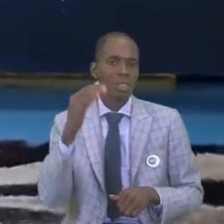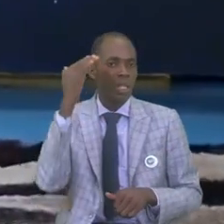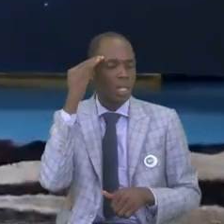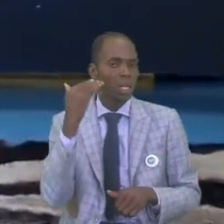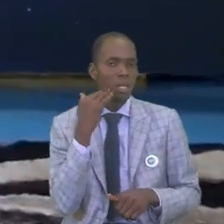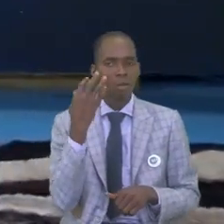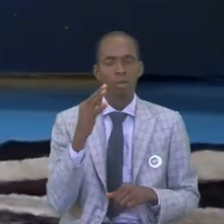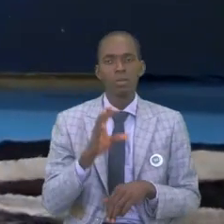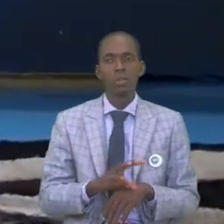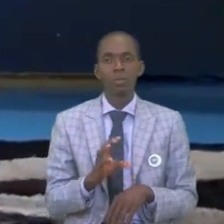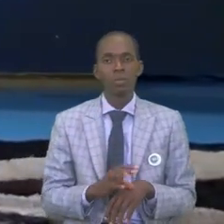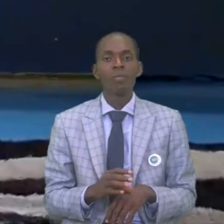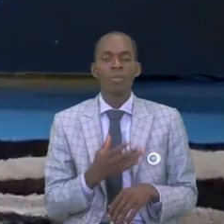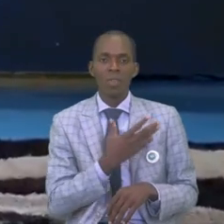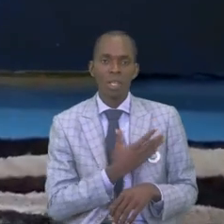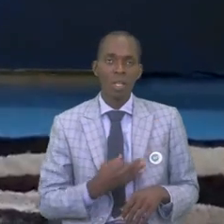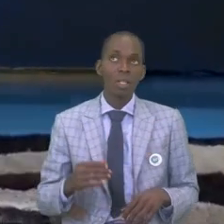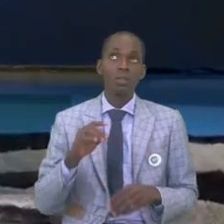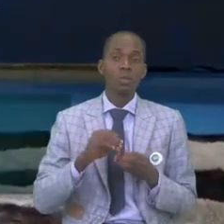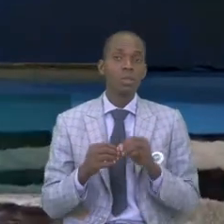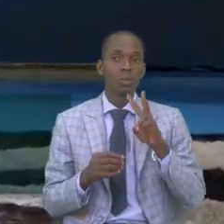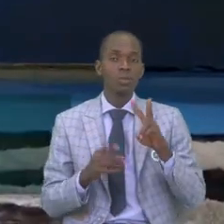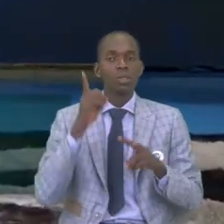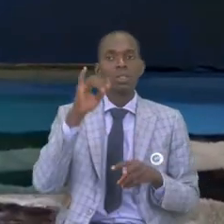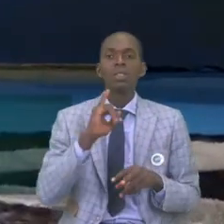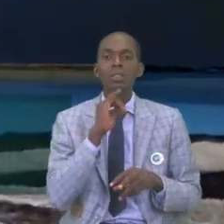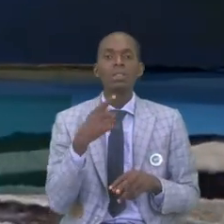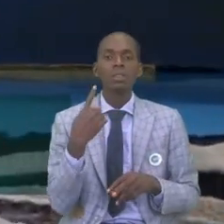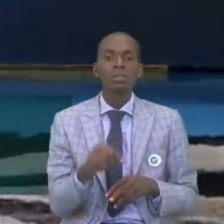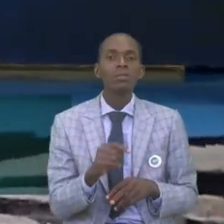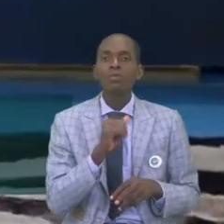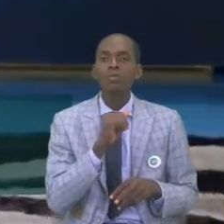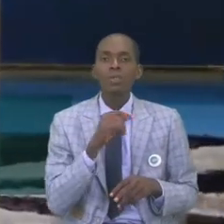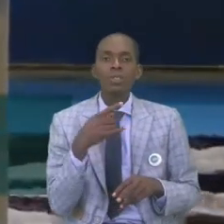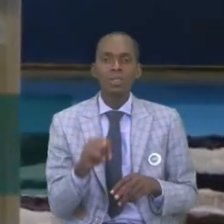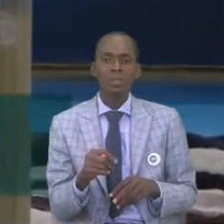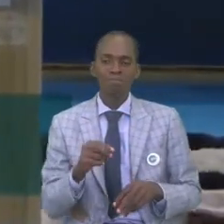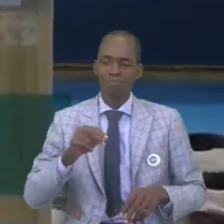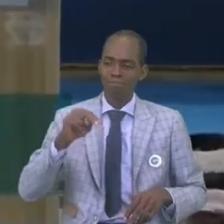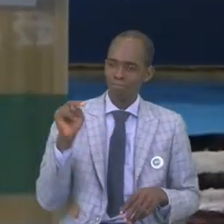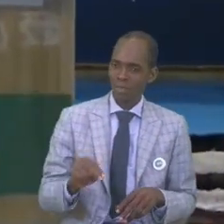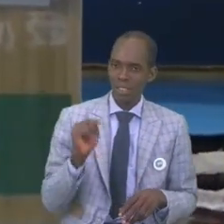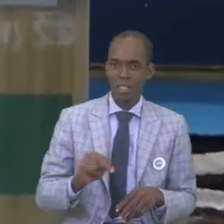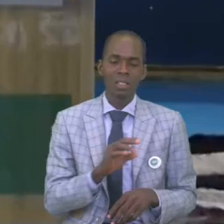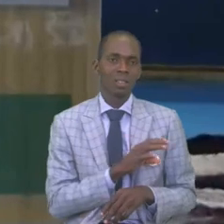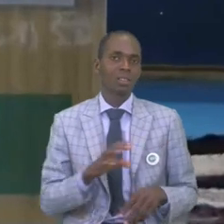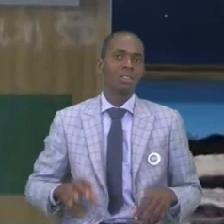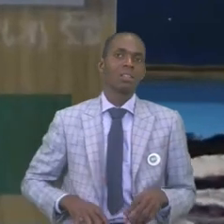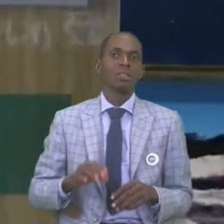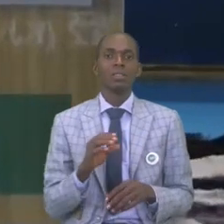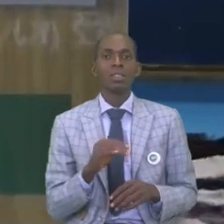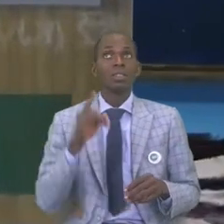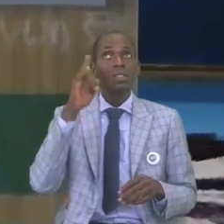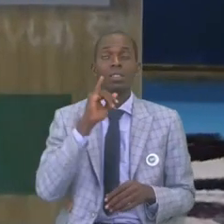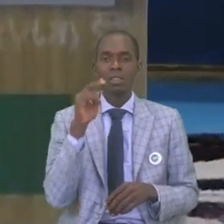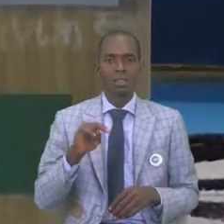the indispensable Christ. If I don't have him, I can have this. You can't get to heaven if you